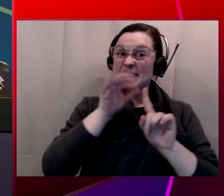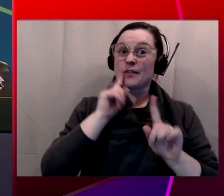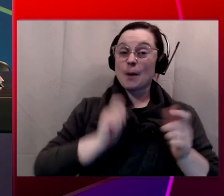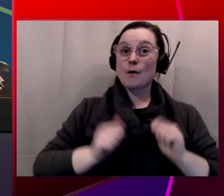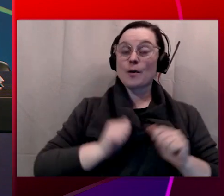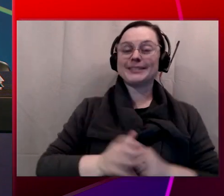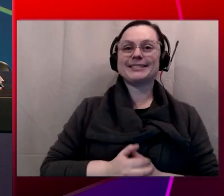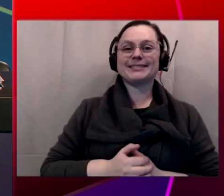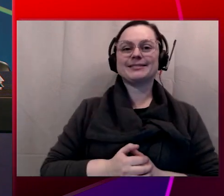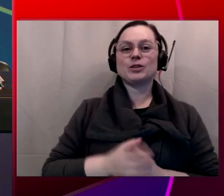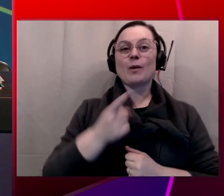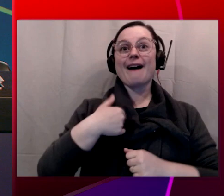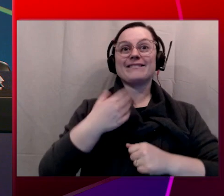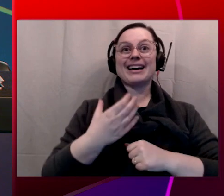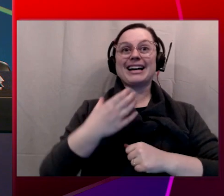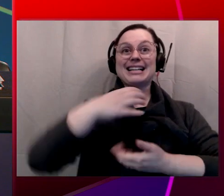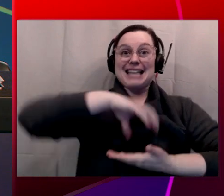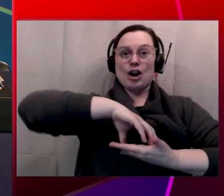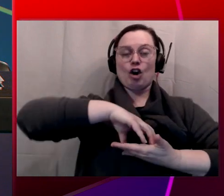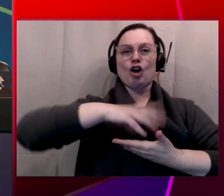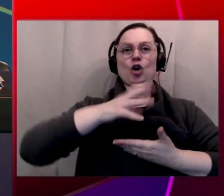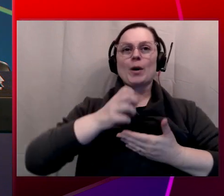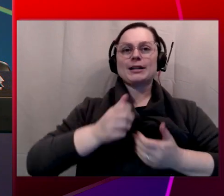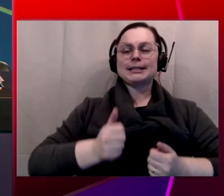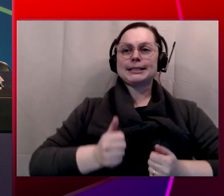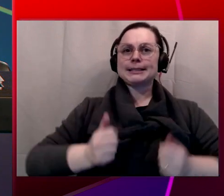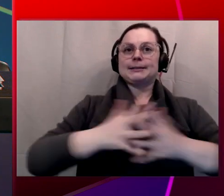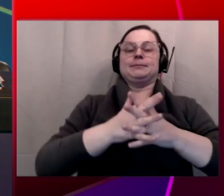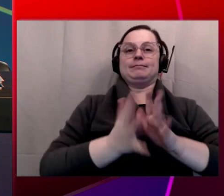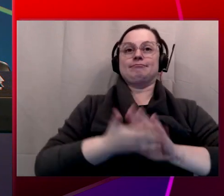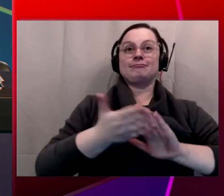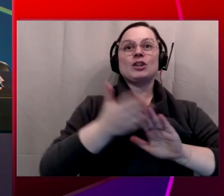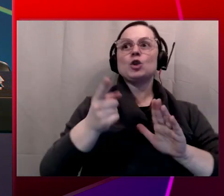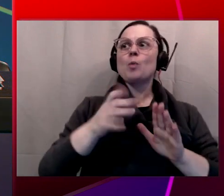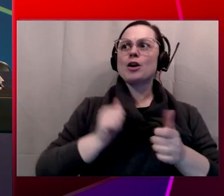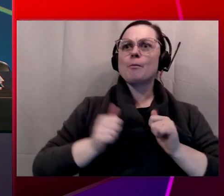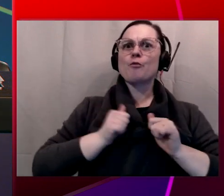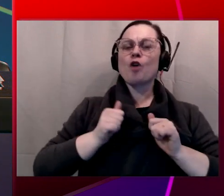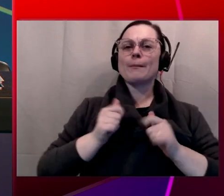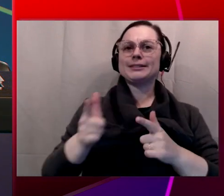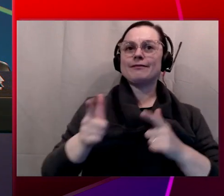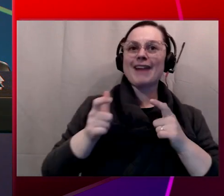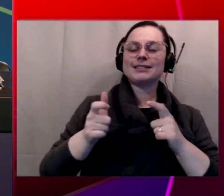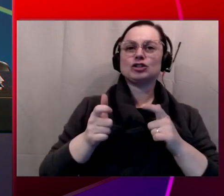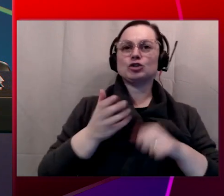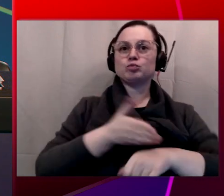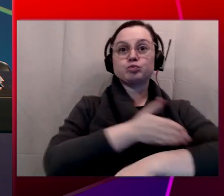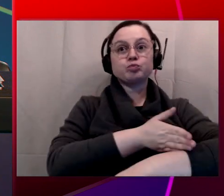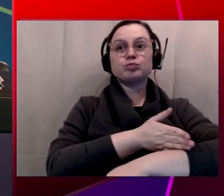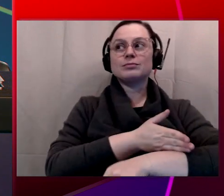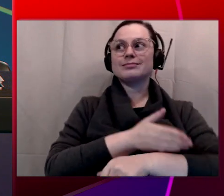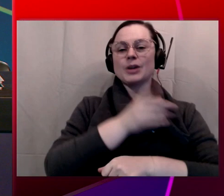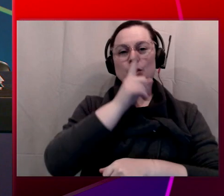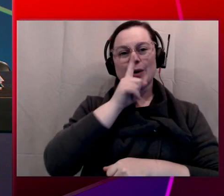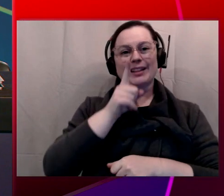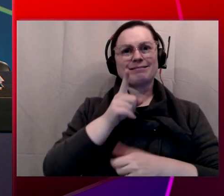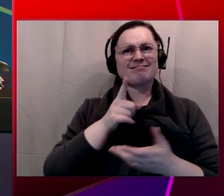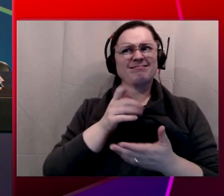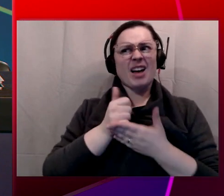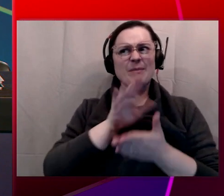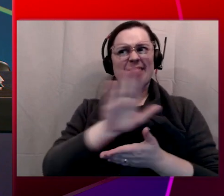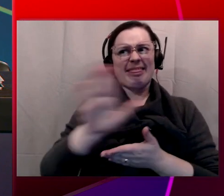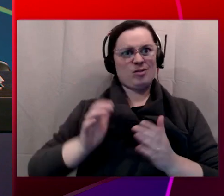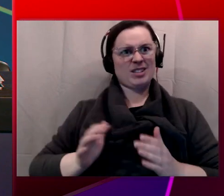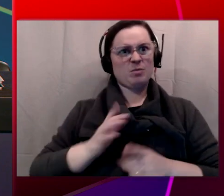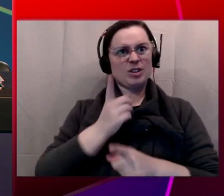that container up, you want to have your performance, and you want to do things a lot faster to really help their customers. So I